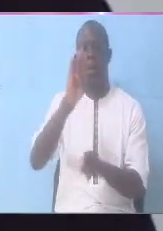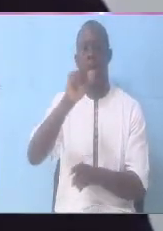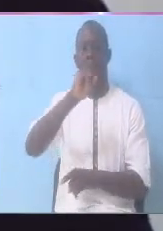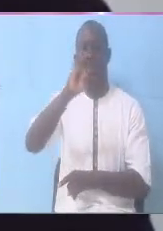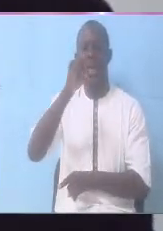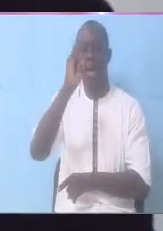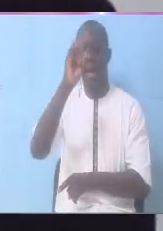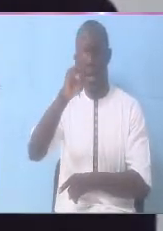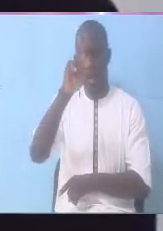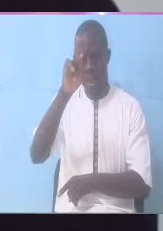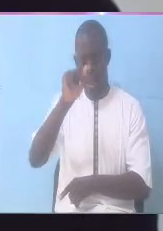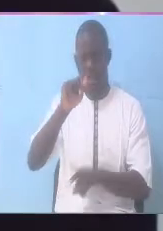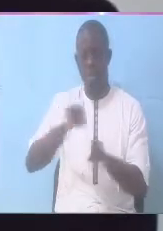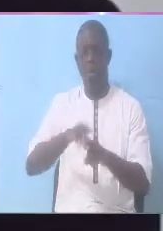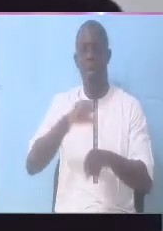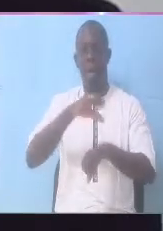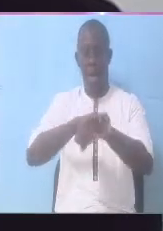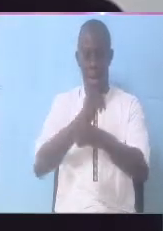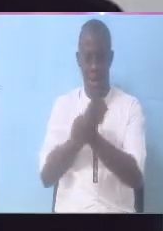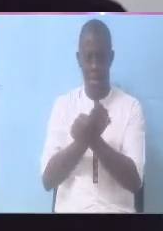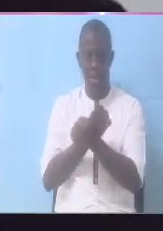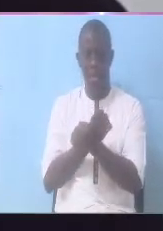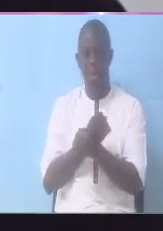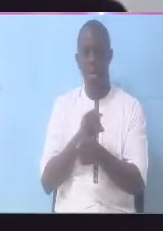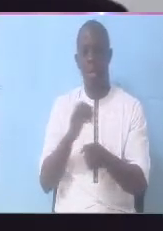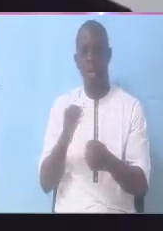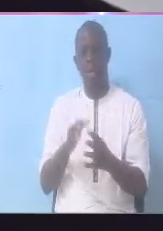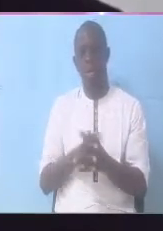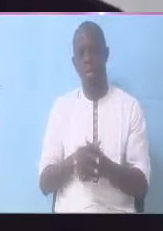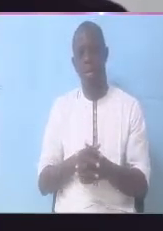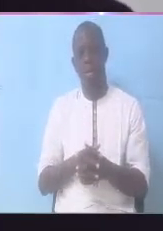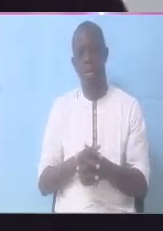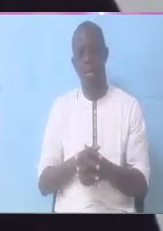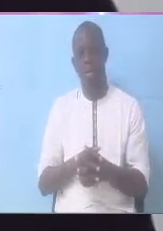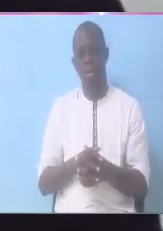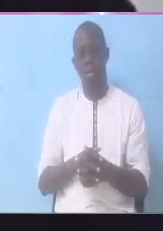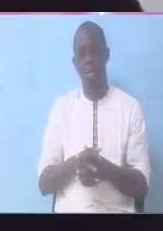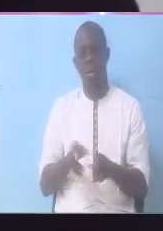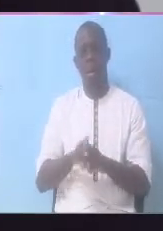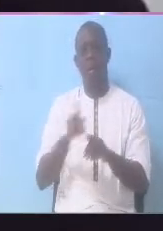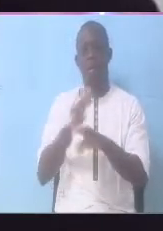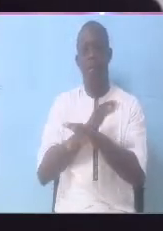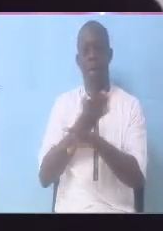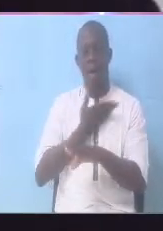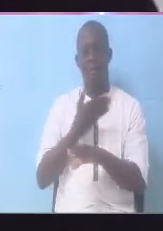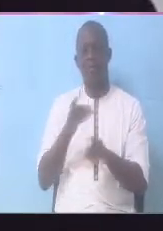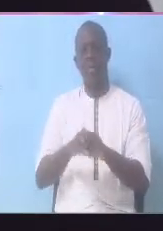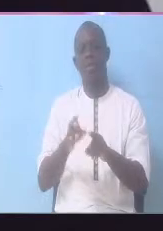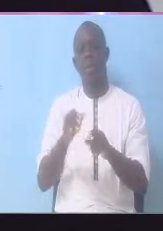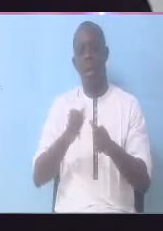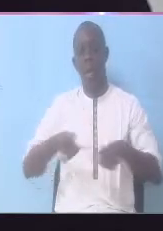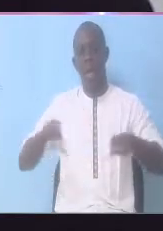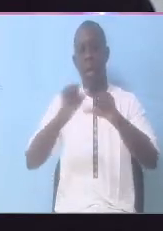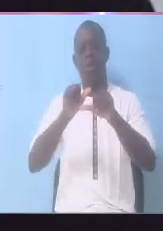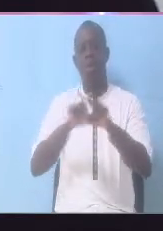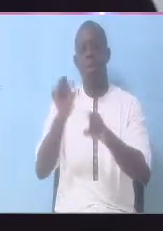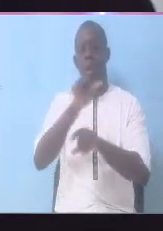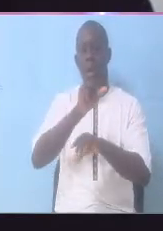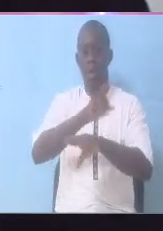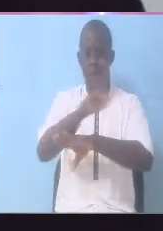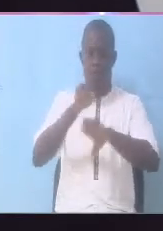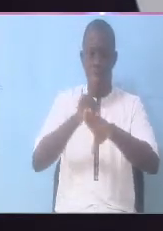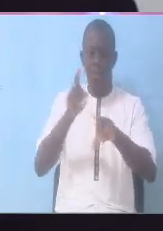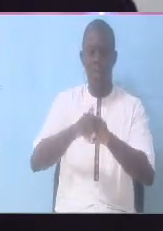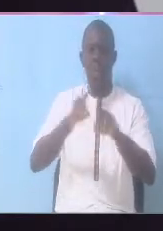upstairs. But inside the building is so big, there is somewhere we call Moroccan Hall. I went round and came through the Moroccan Hall to the state banquet